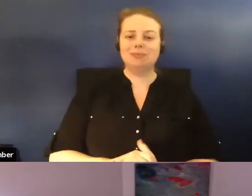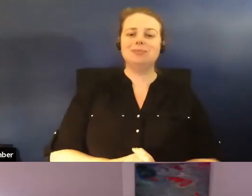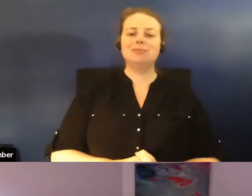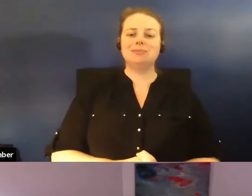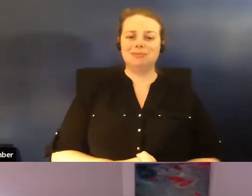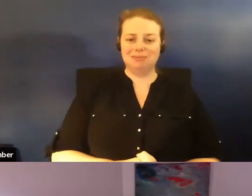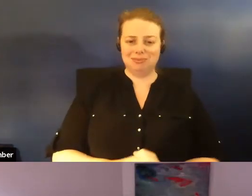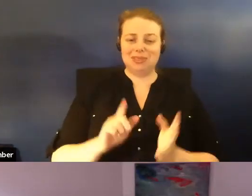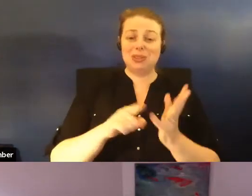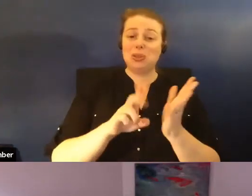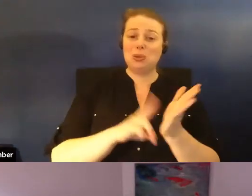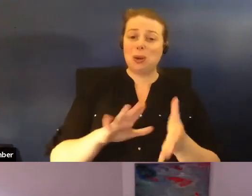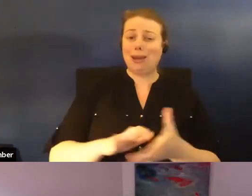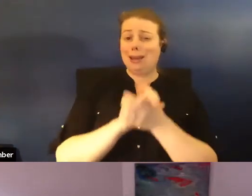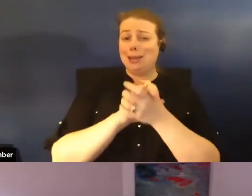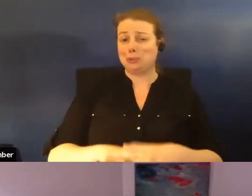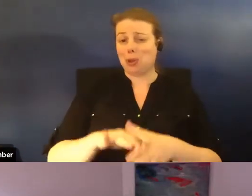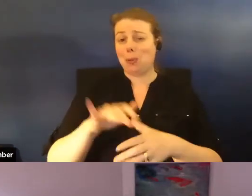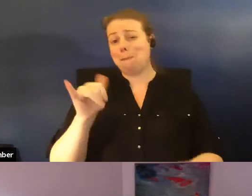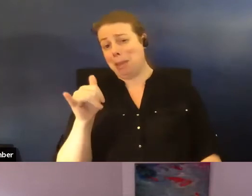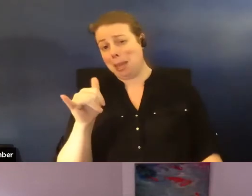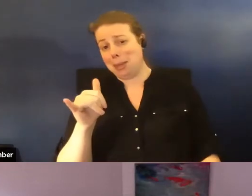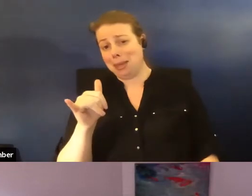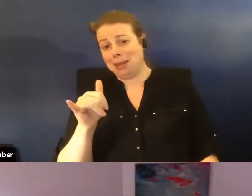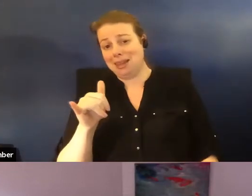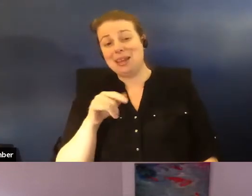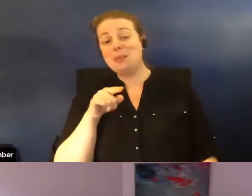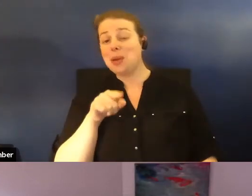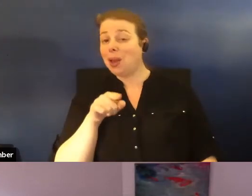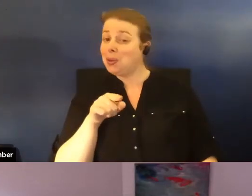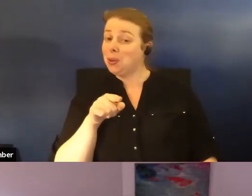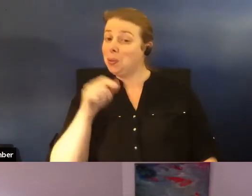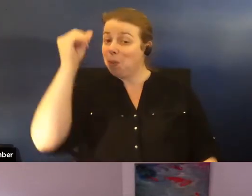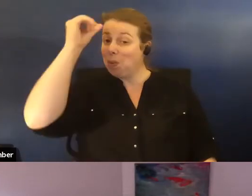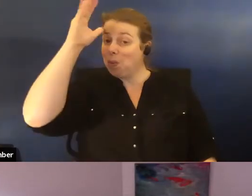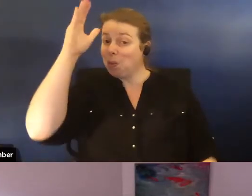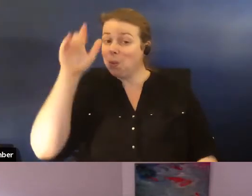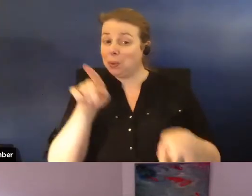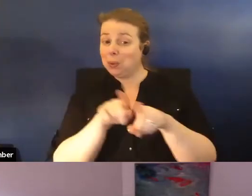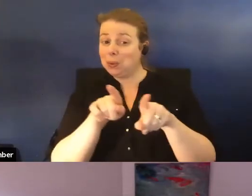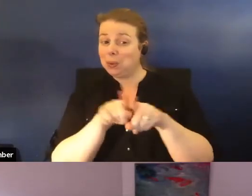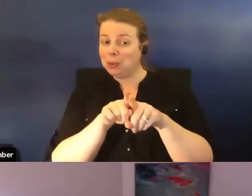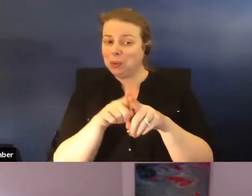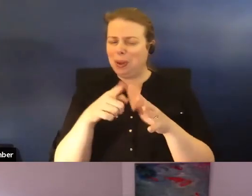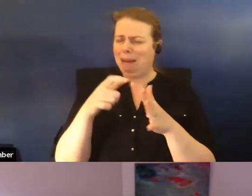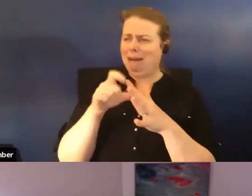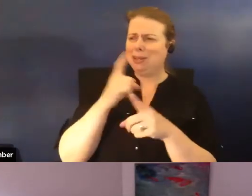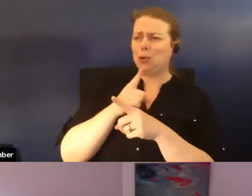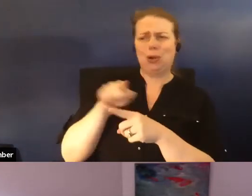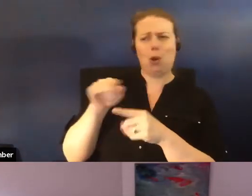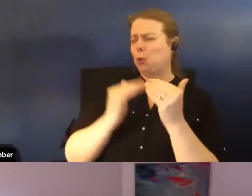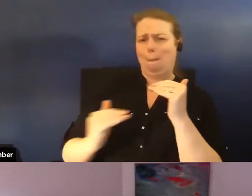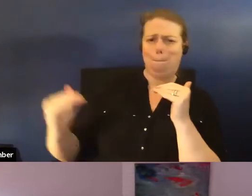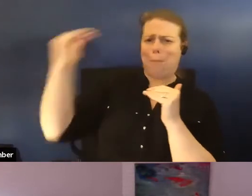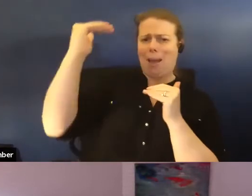Not a nations expert, I may be, but unmuting's beyond me. You're Sean, operating at a higher plane, Rosemary.